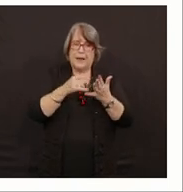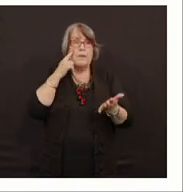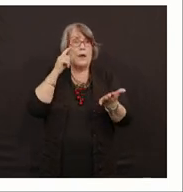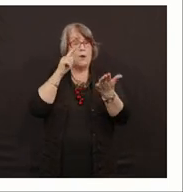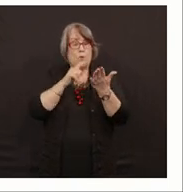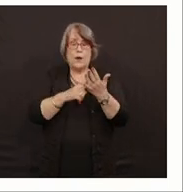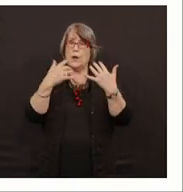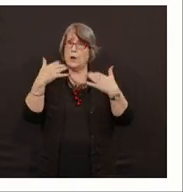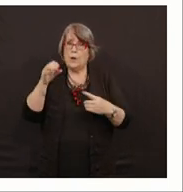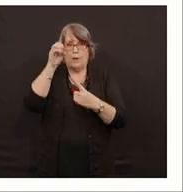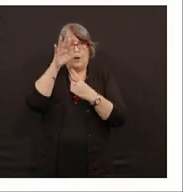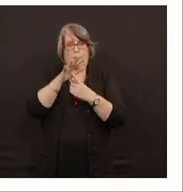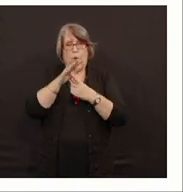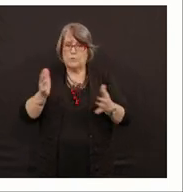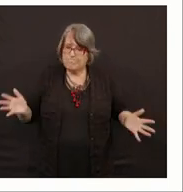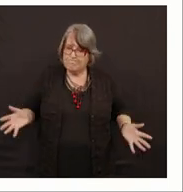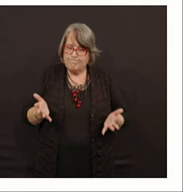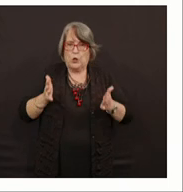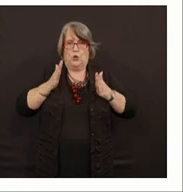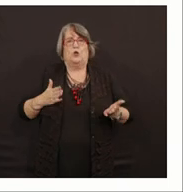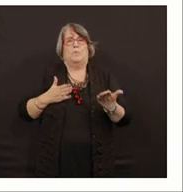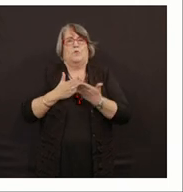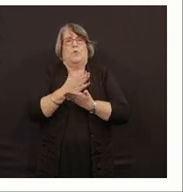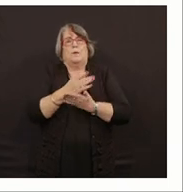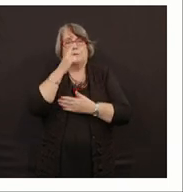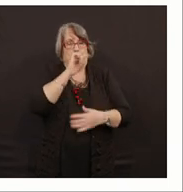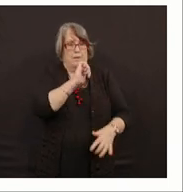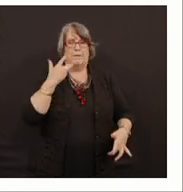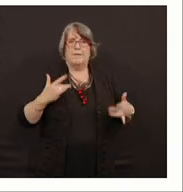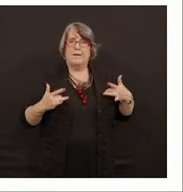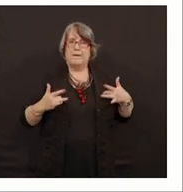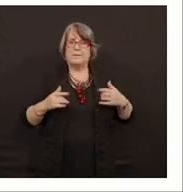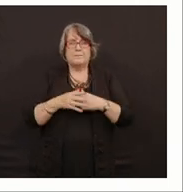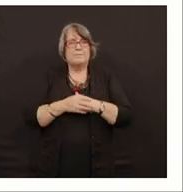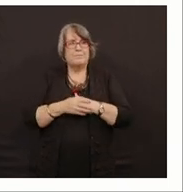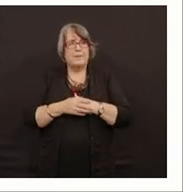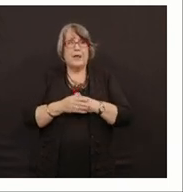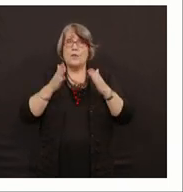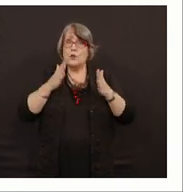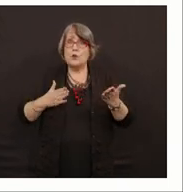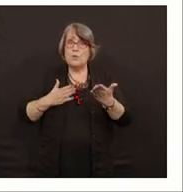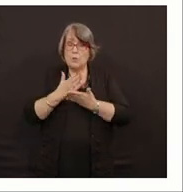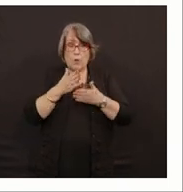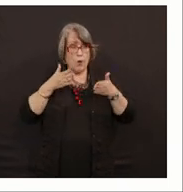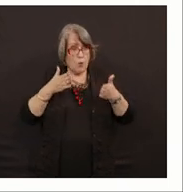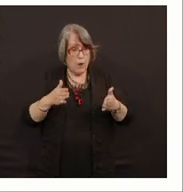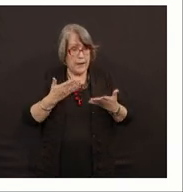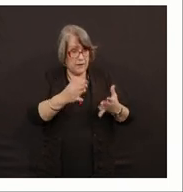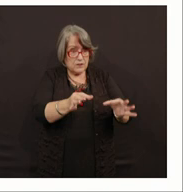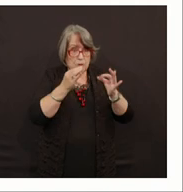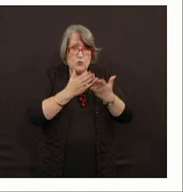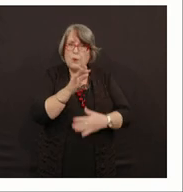the significance of activating human rights in people's lives. And a human rights approach doesn't provide any special